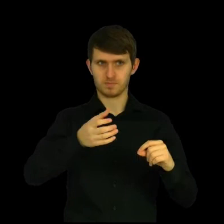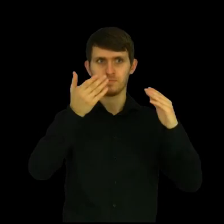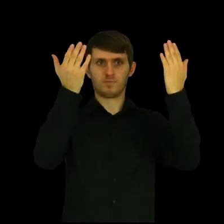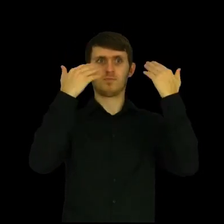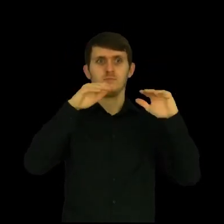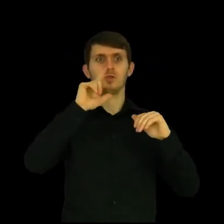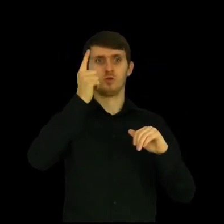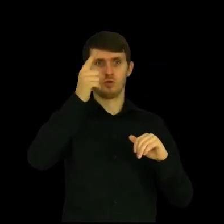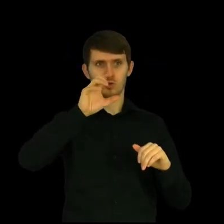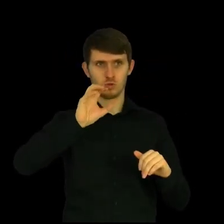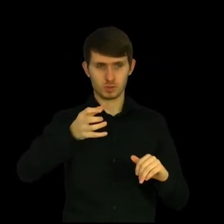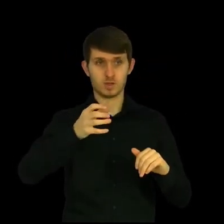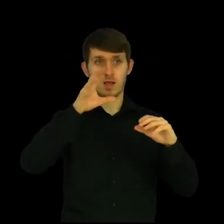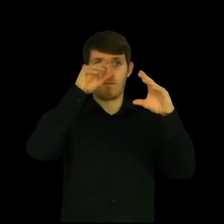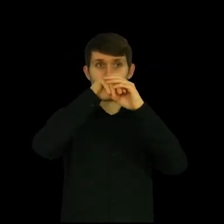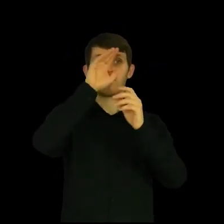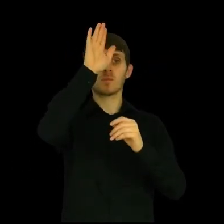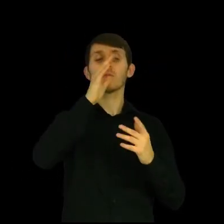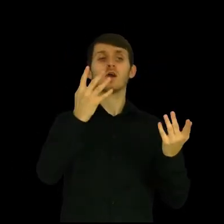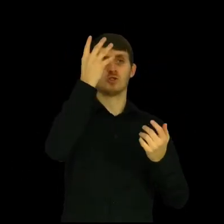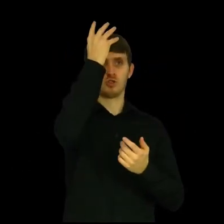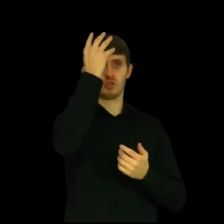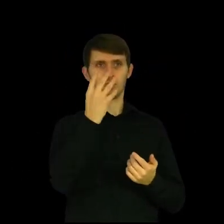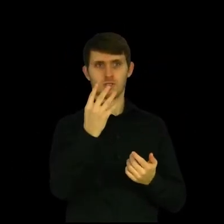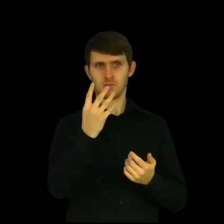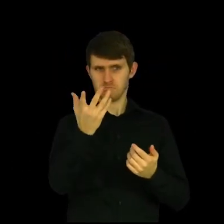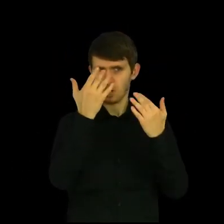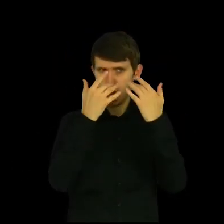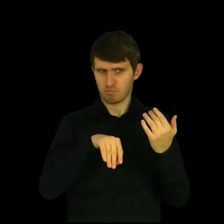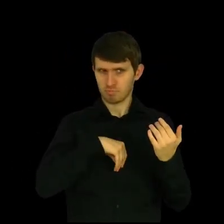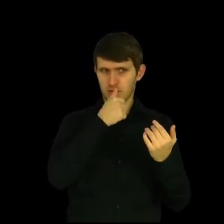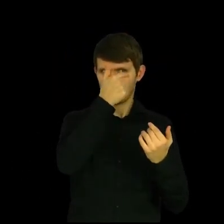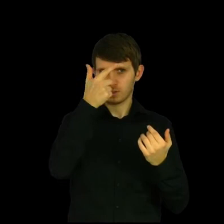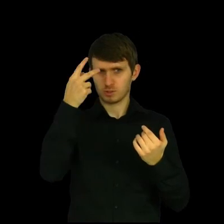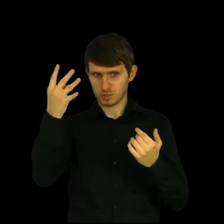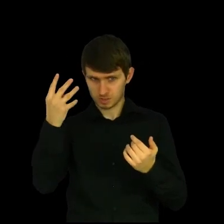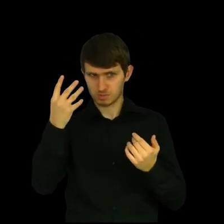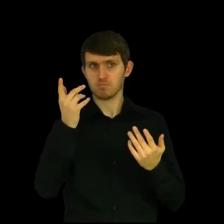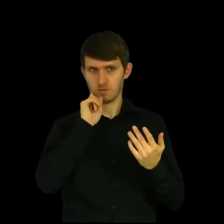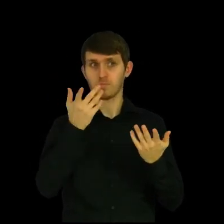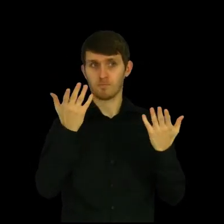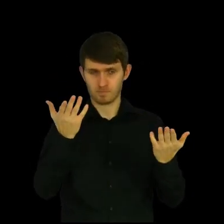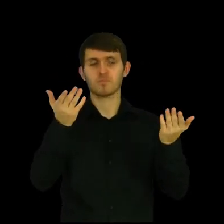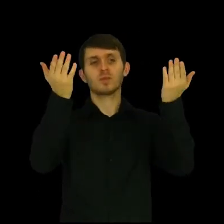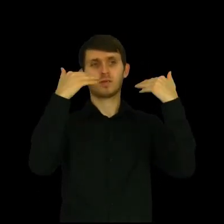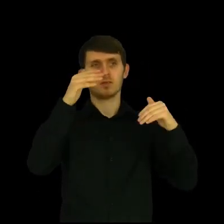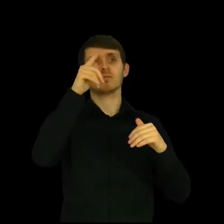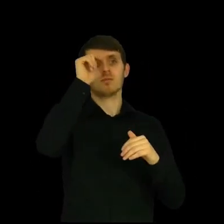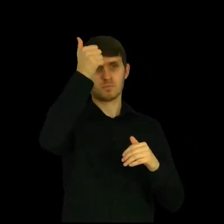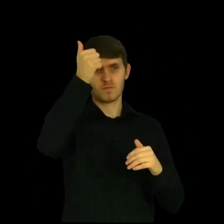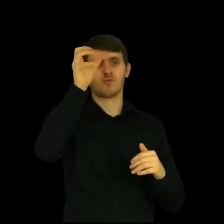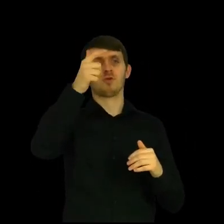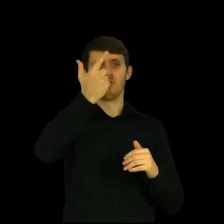one equal group, two equal groups. In fact, each group here is a group of 4. And we have 6